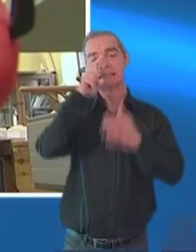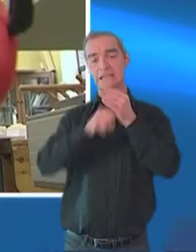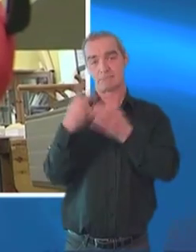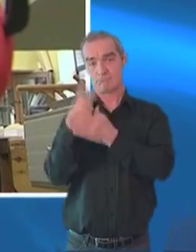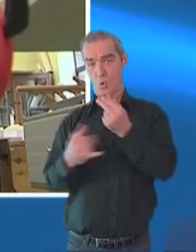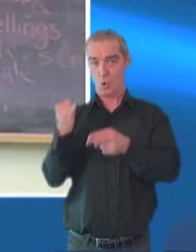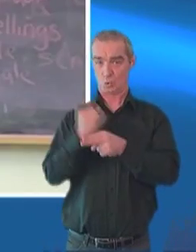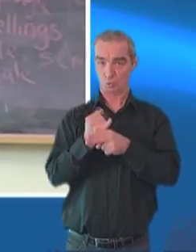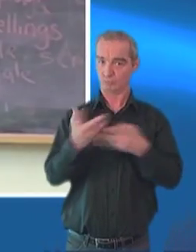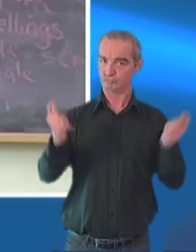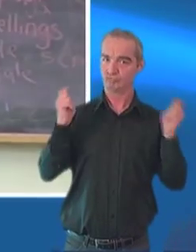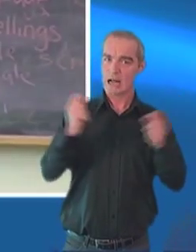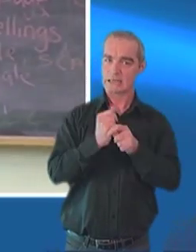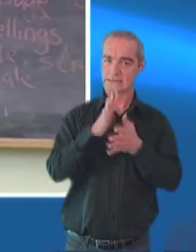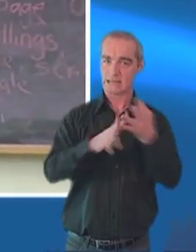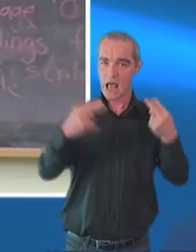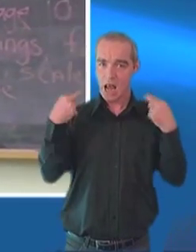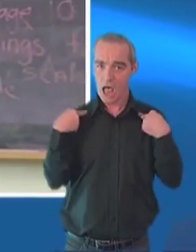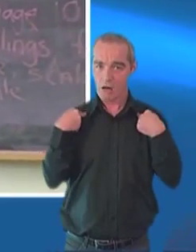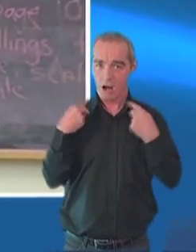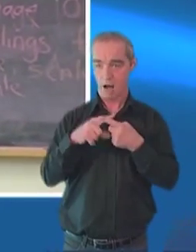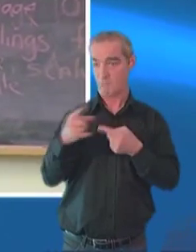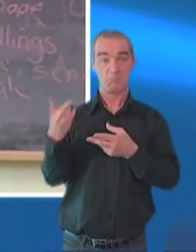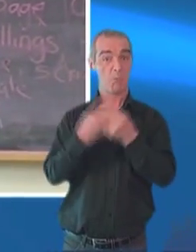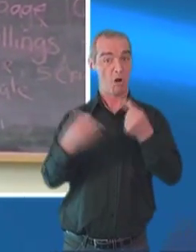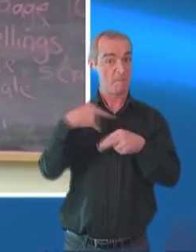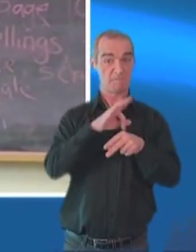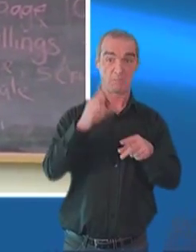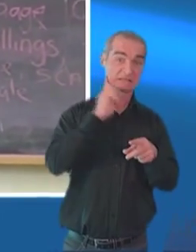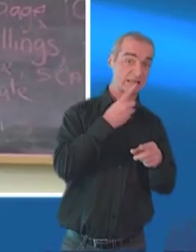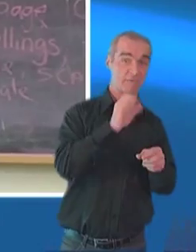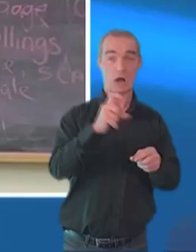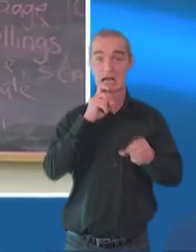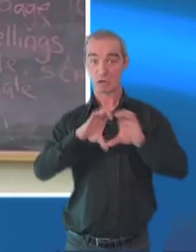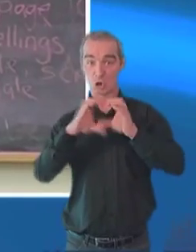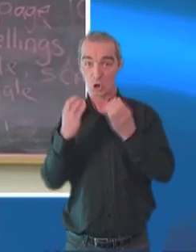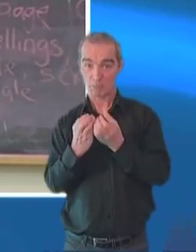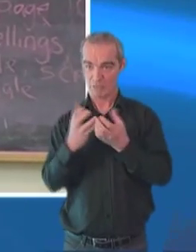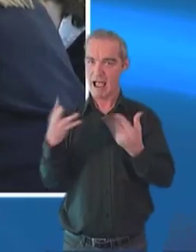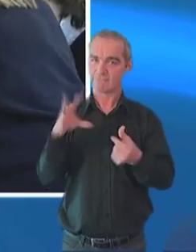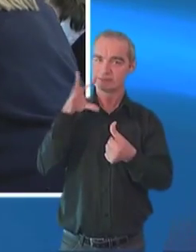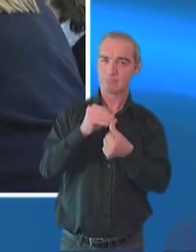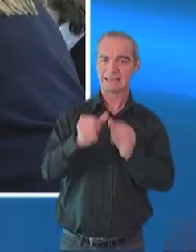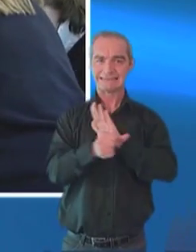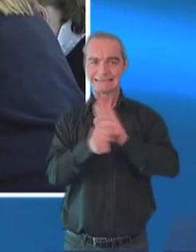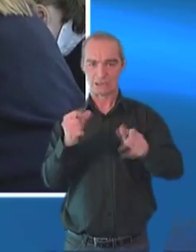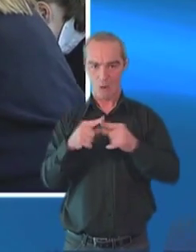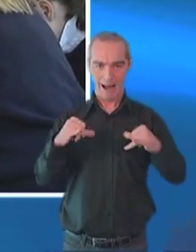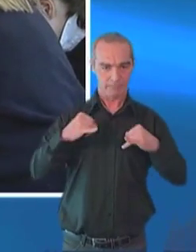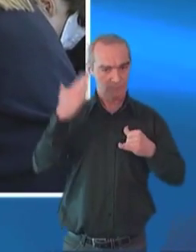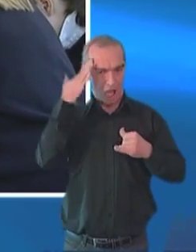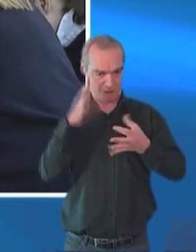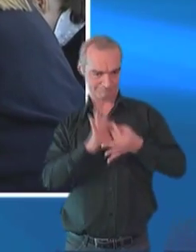children. The teachers in both of these schools are trained in sign language and come from both hearing and